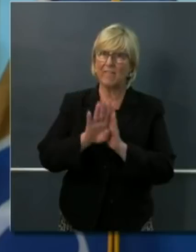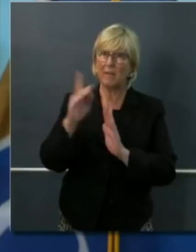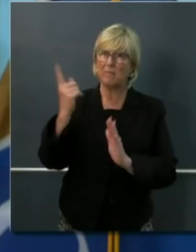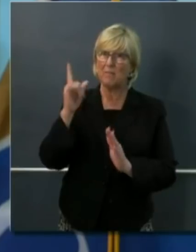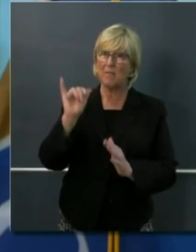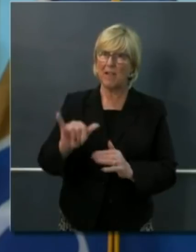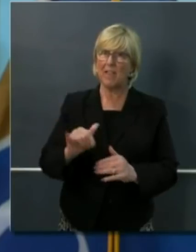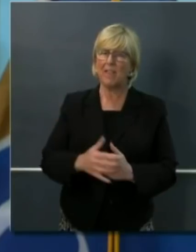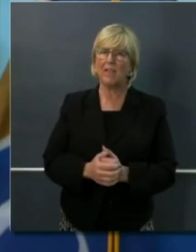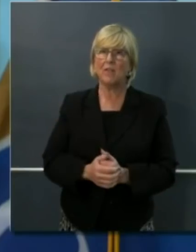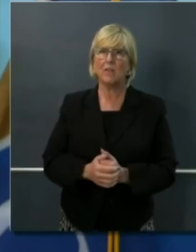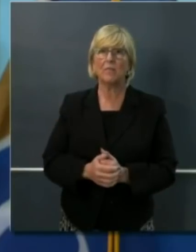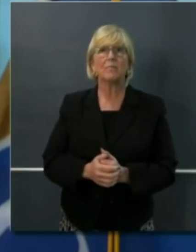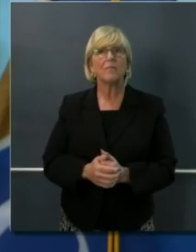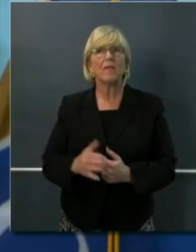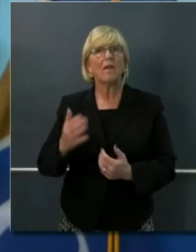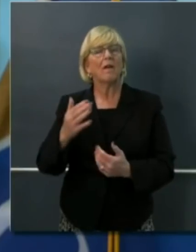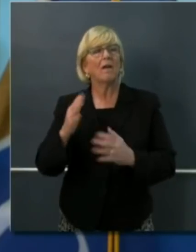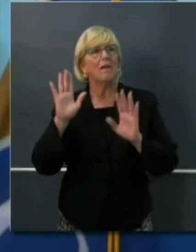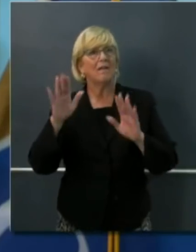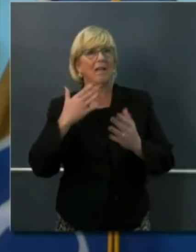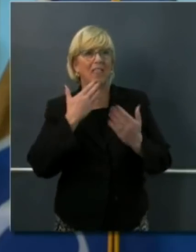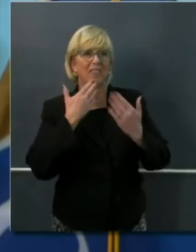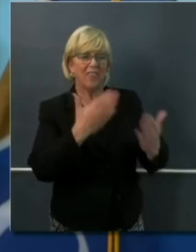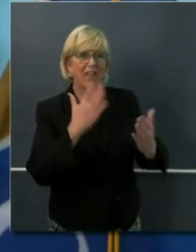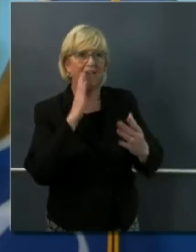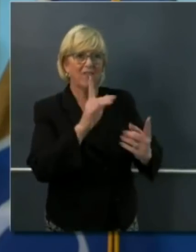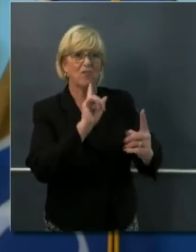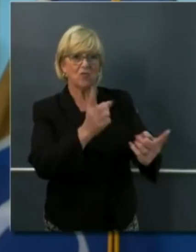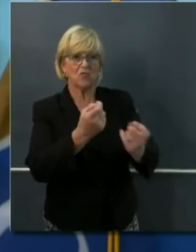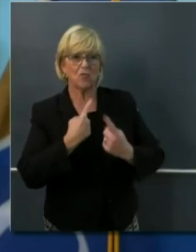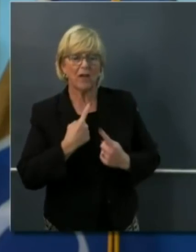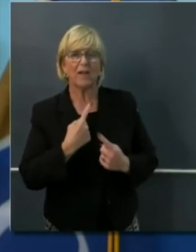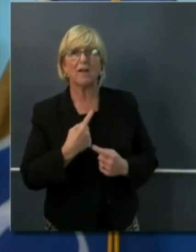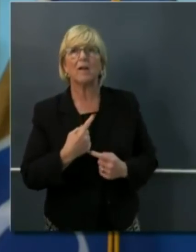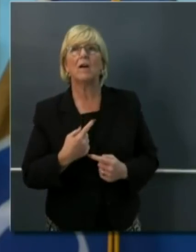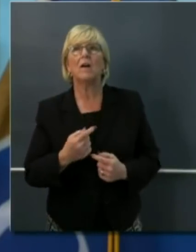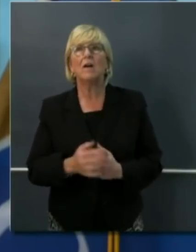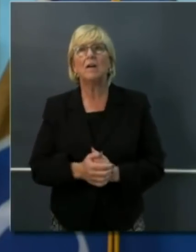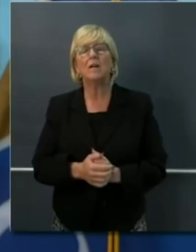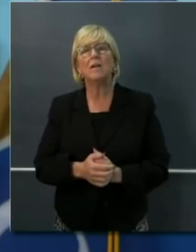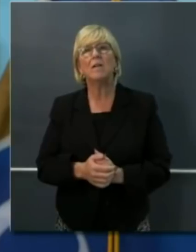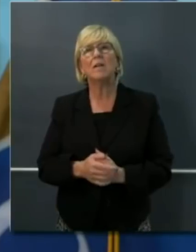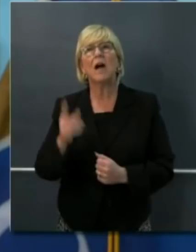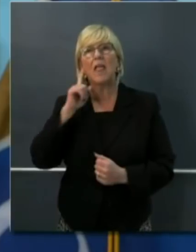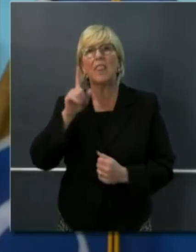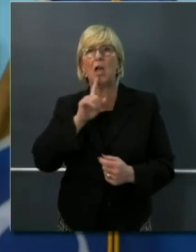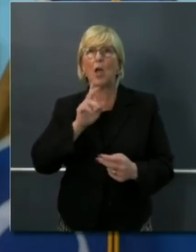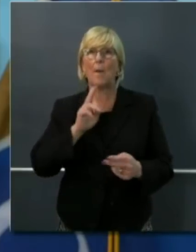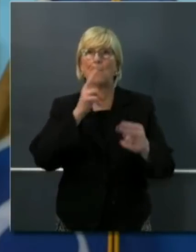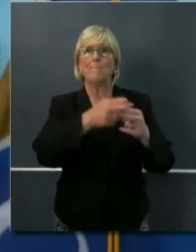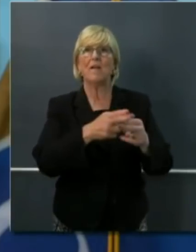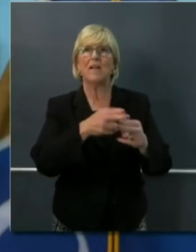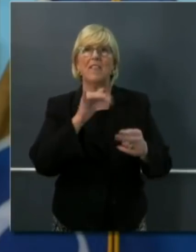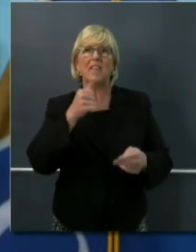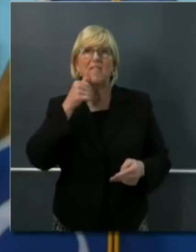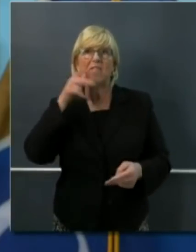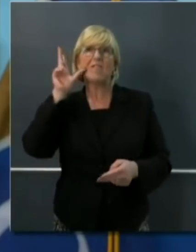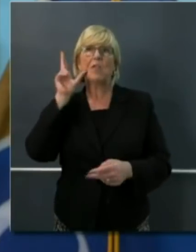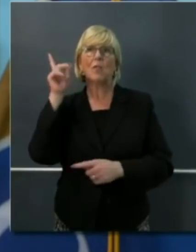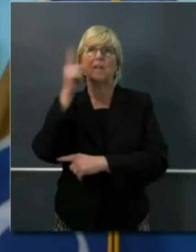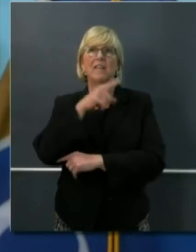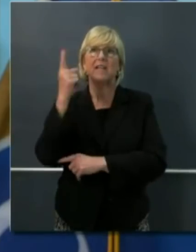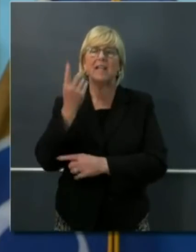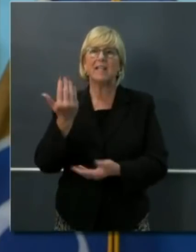that? Thank you for that question, and an important question. It's the one we're asking ourselves. I think I mentioned this a few days ago, and